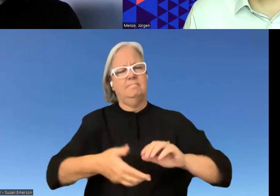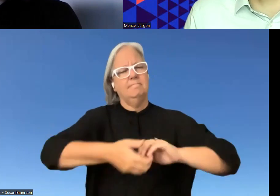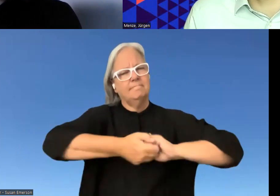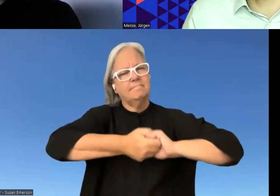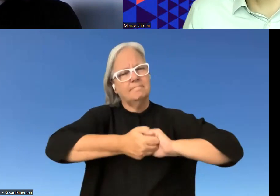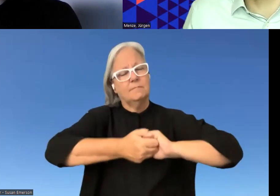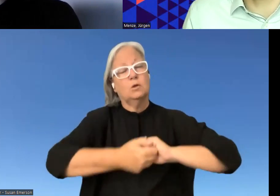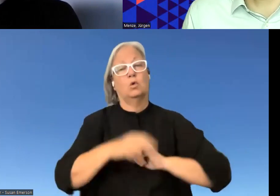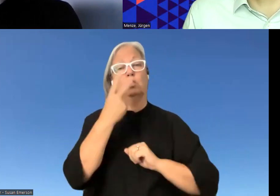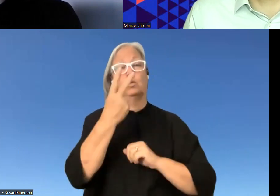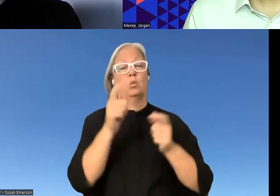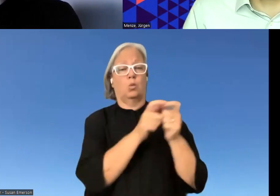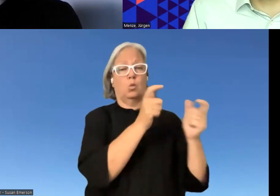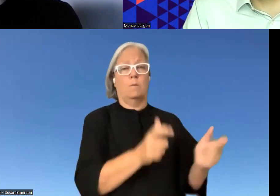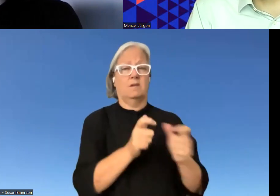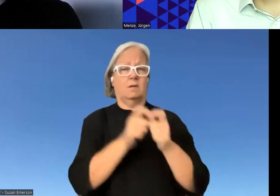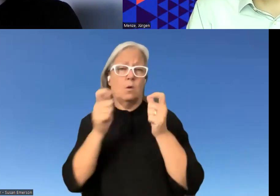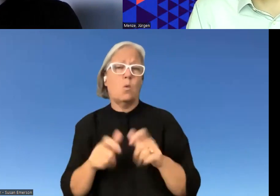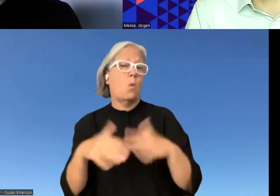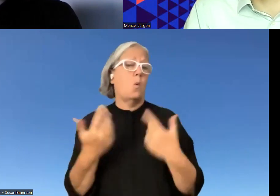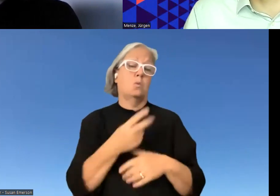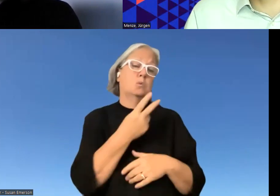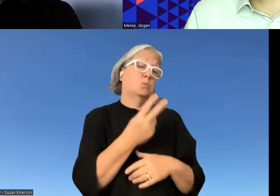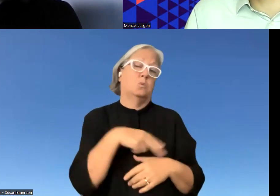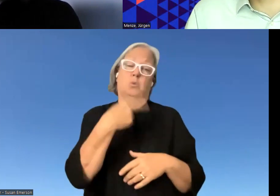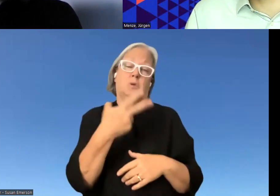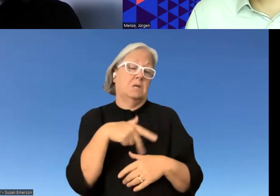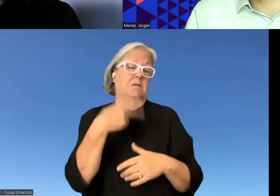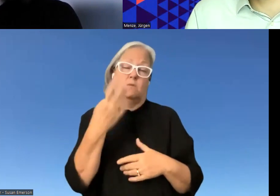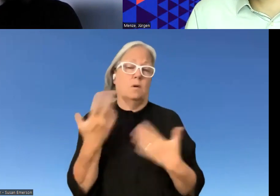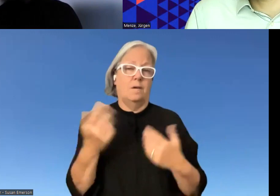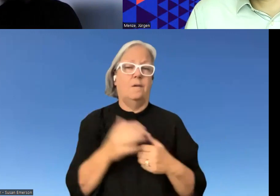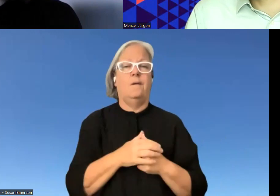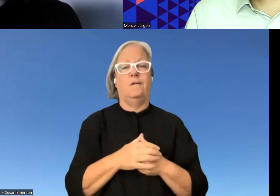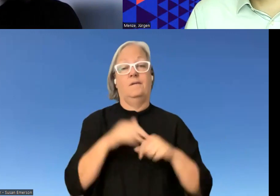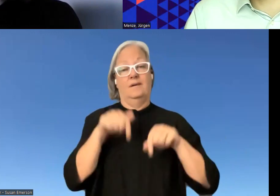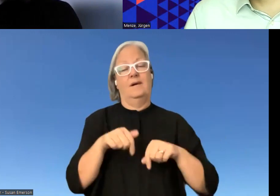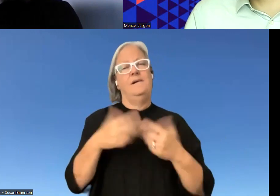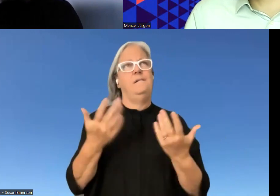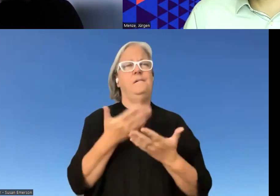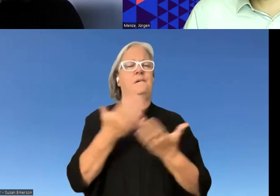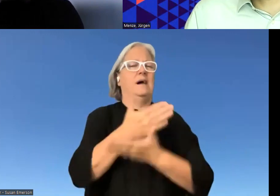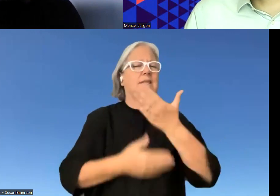companies, for example, or more than 2 companies. And I remember, for example, in the context of the Global Business and Disability Network, we